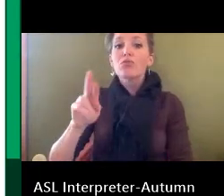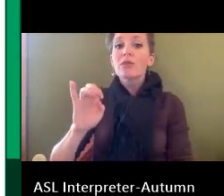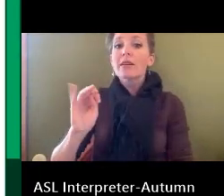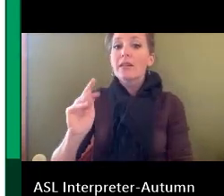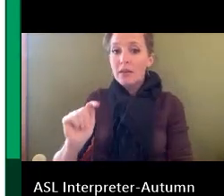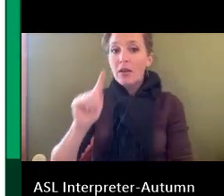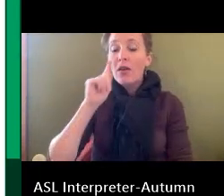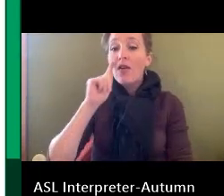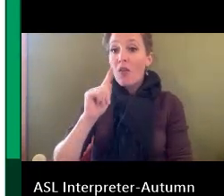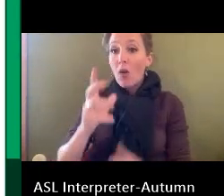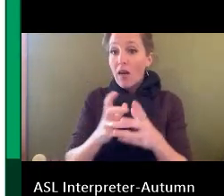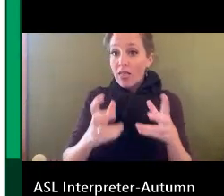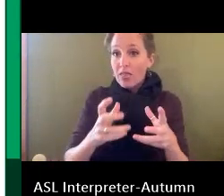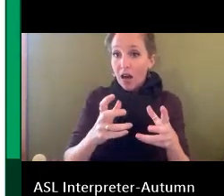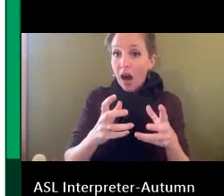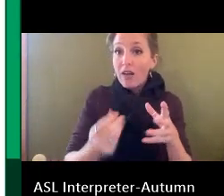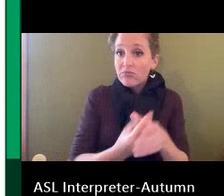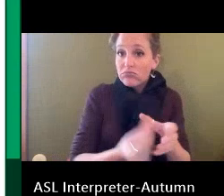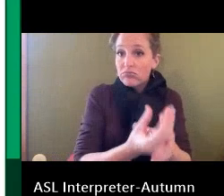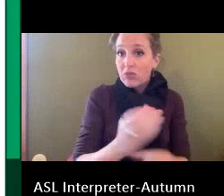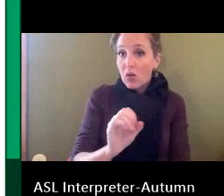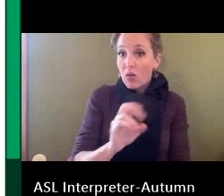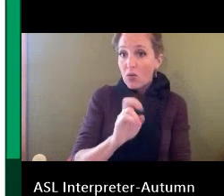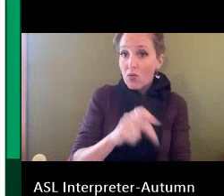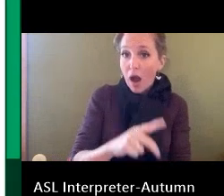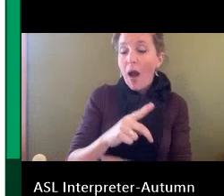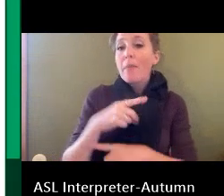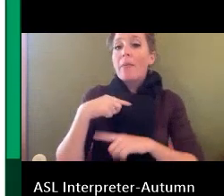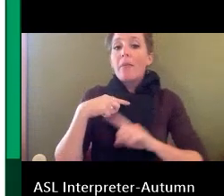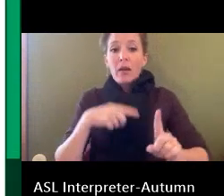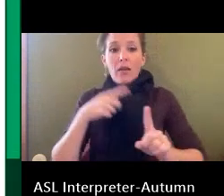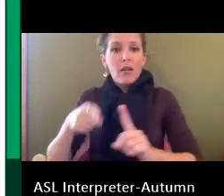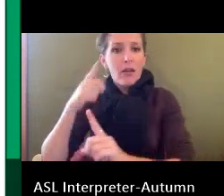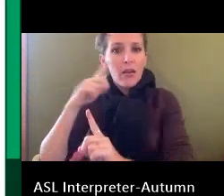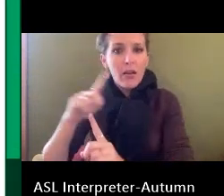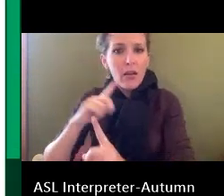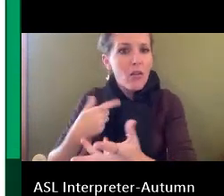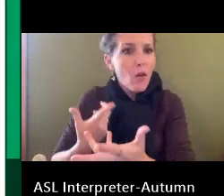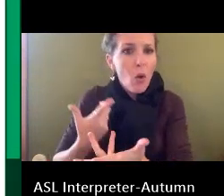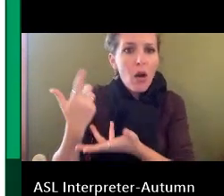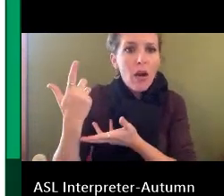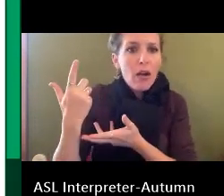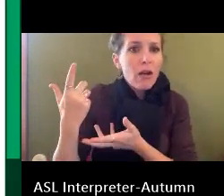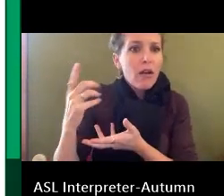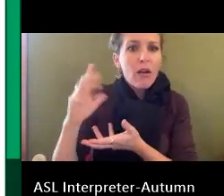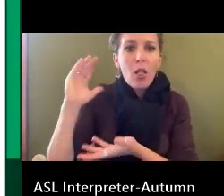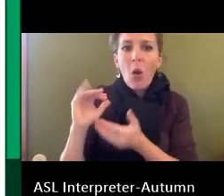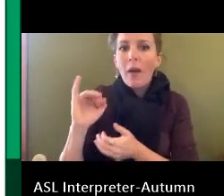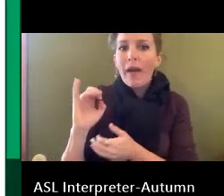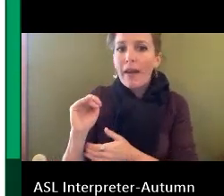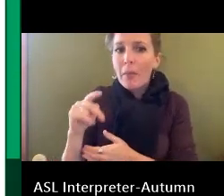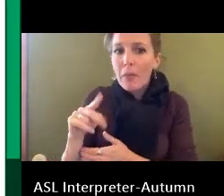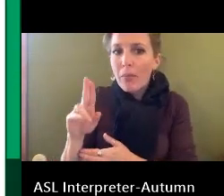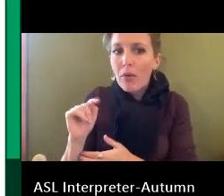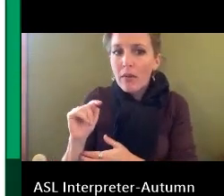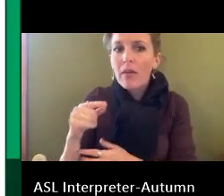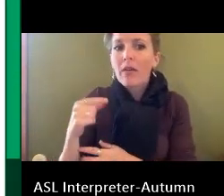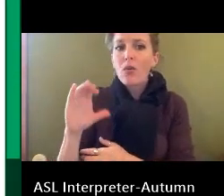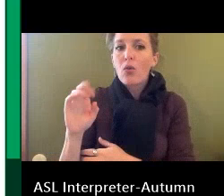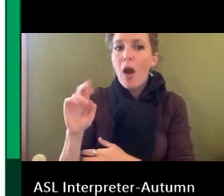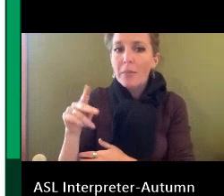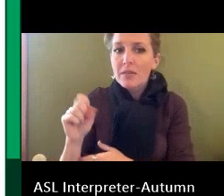low-input crops, focusing on wheat, soybeans, and corn. You can see the participants as well as a point of contact for those who are interested